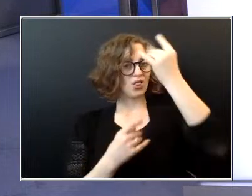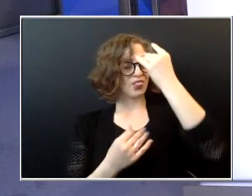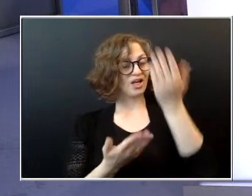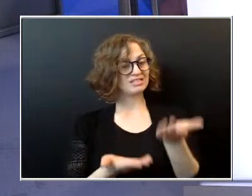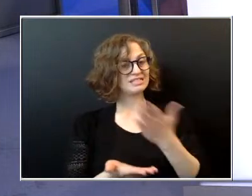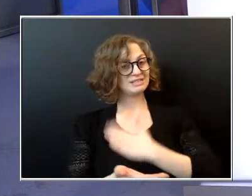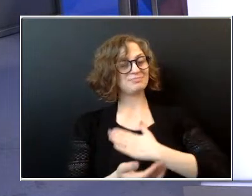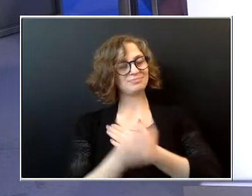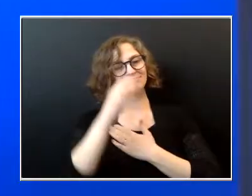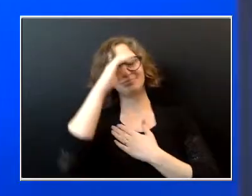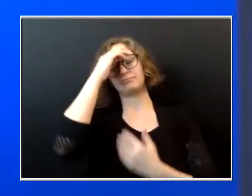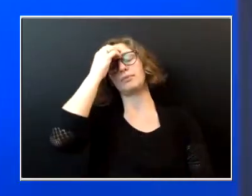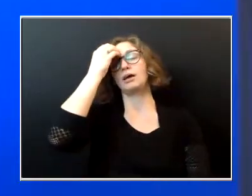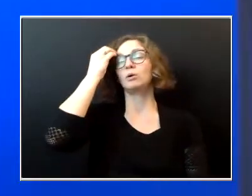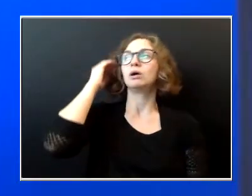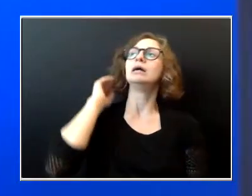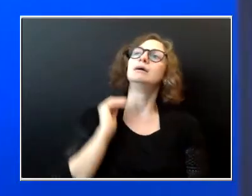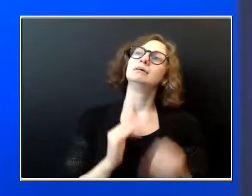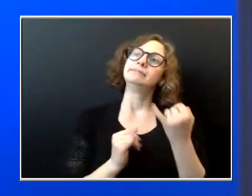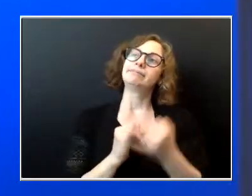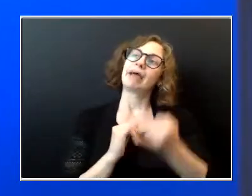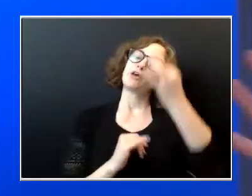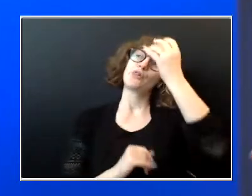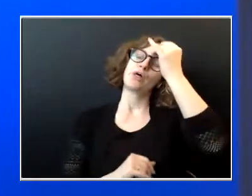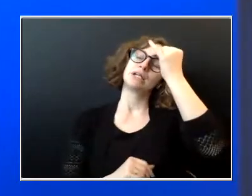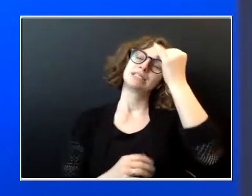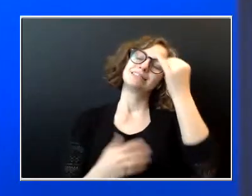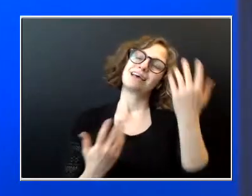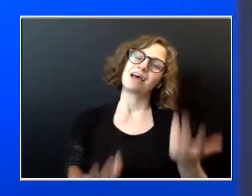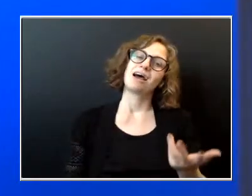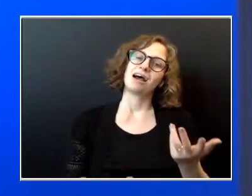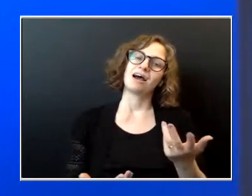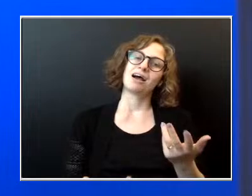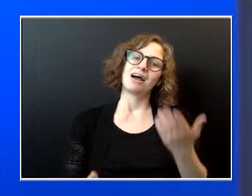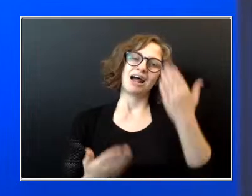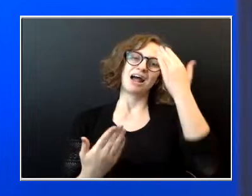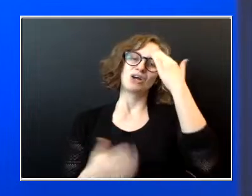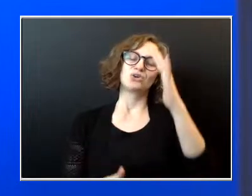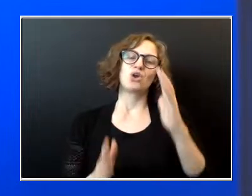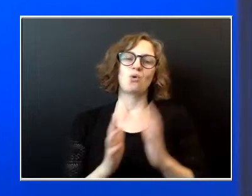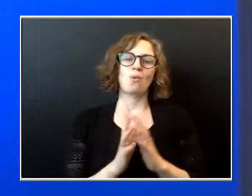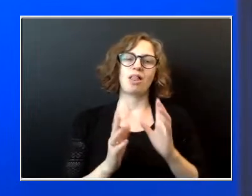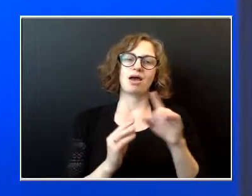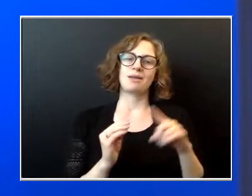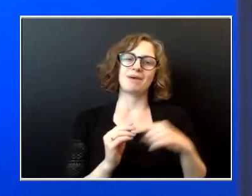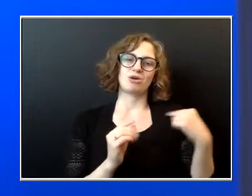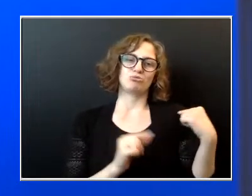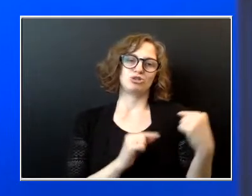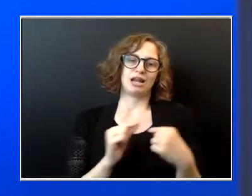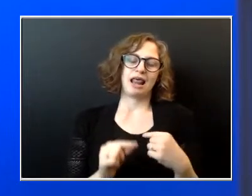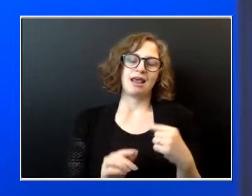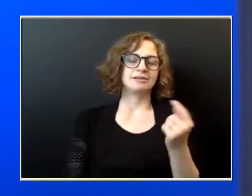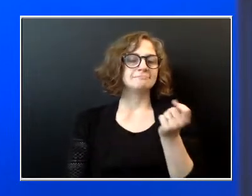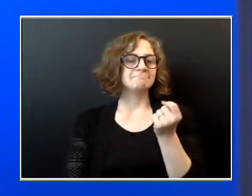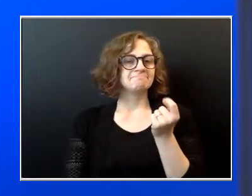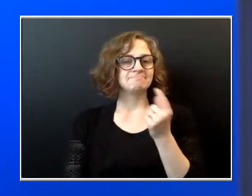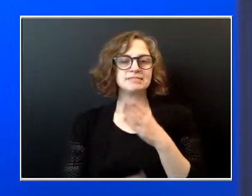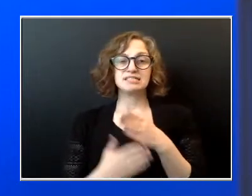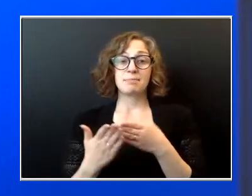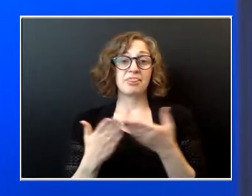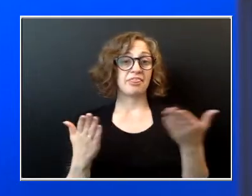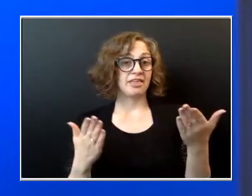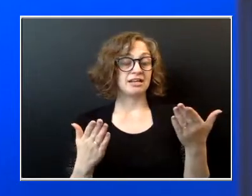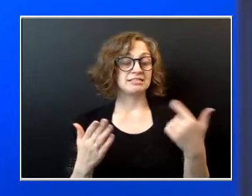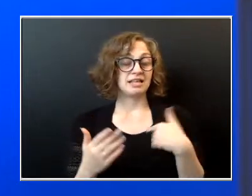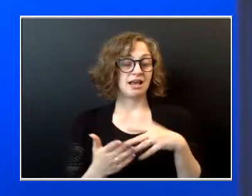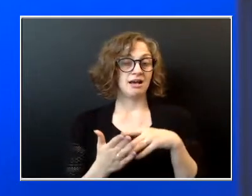Final thoughts. So I don't know a lot about genetics, but some of the things that I think I learned is that you